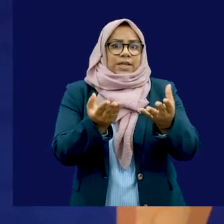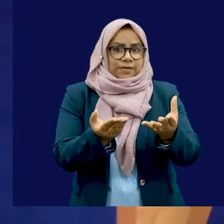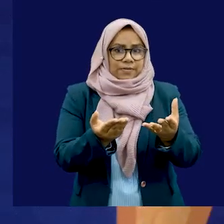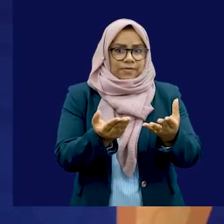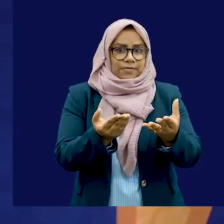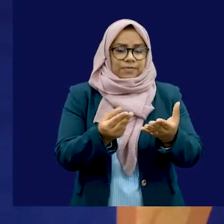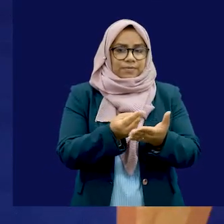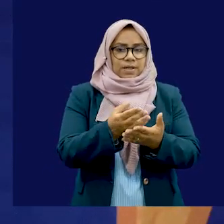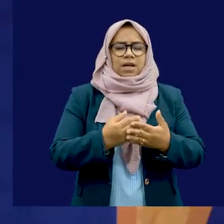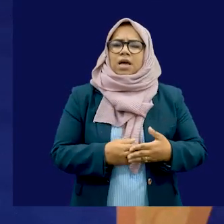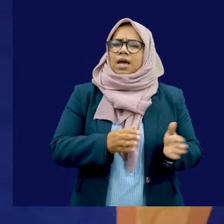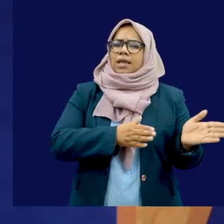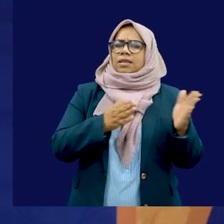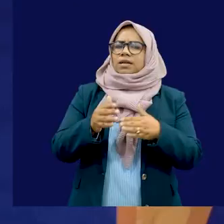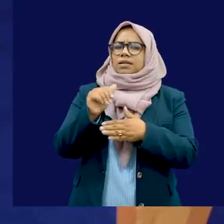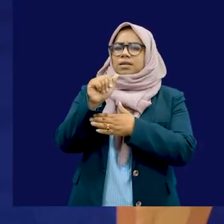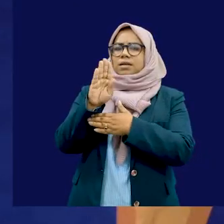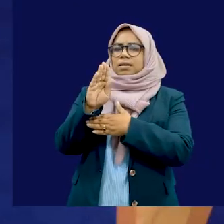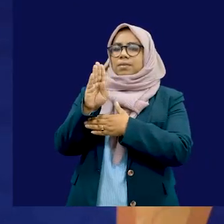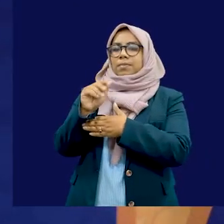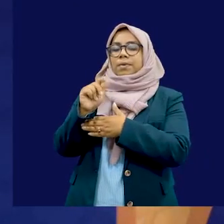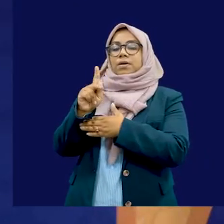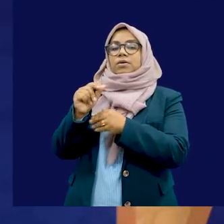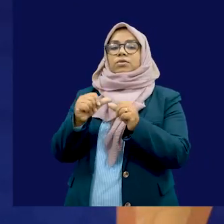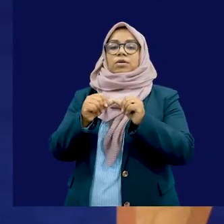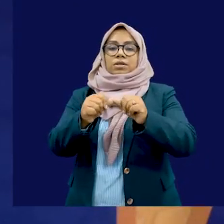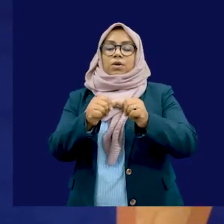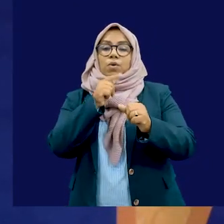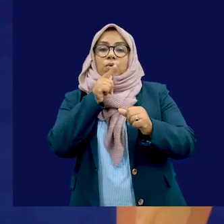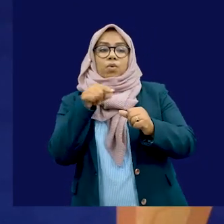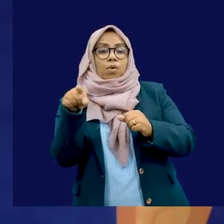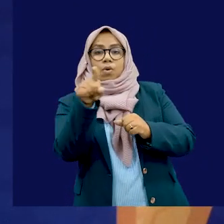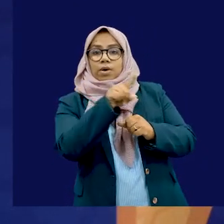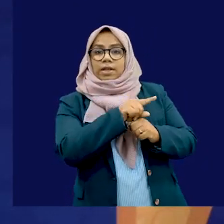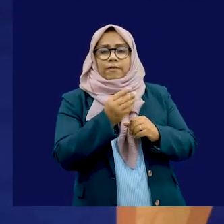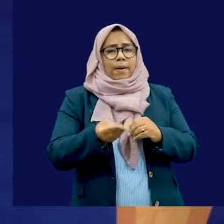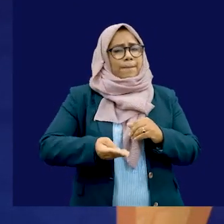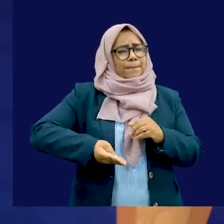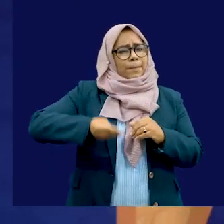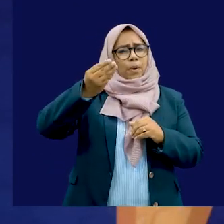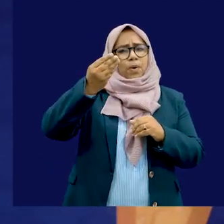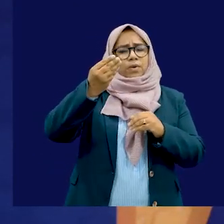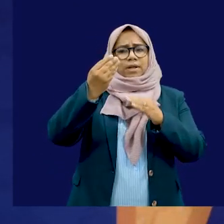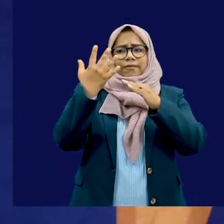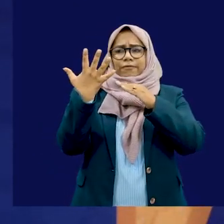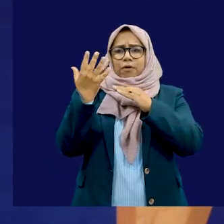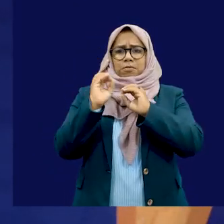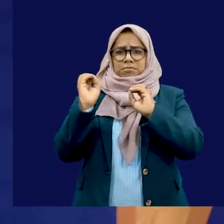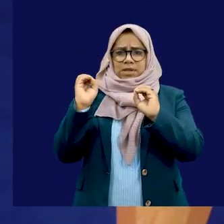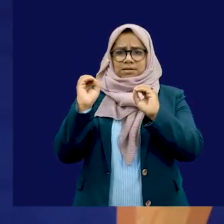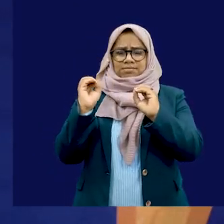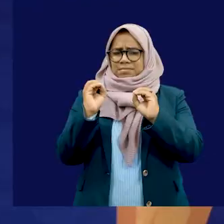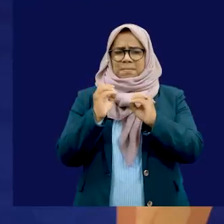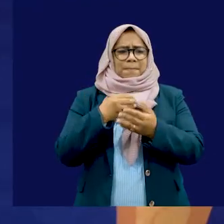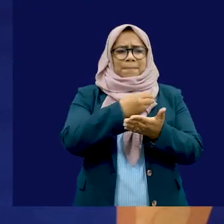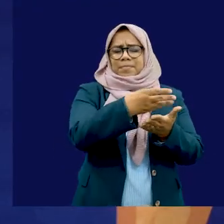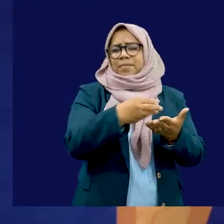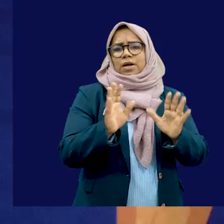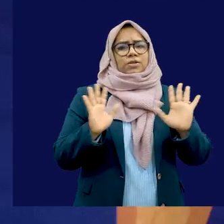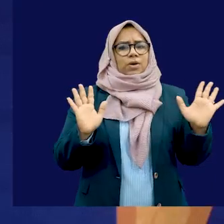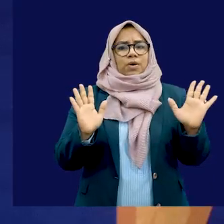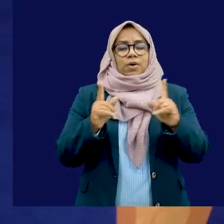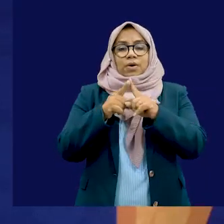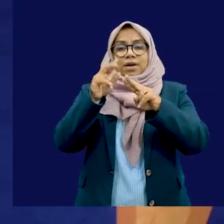Abu Bakr continues in his letter, whoever has no more than 4 camels does not have to pay zakat on